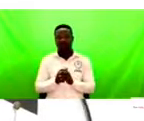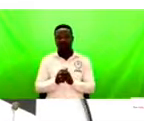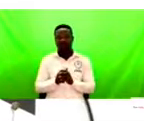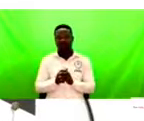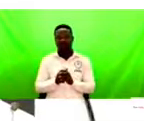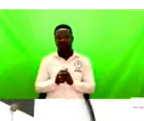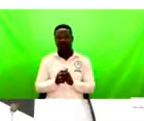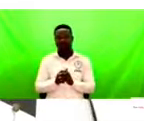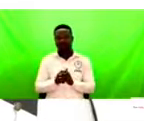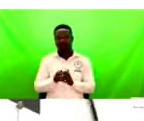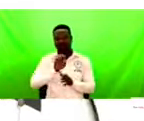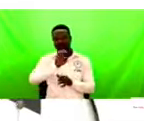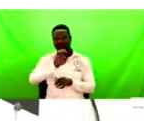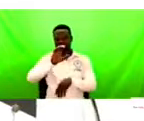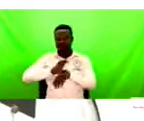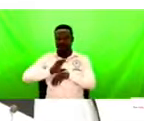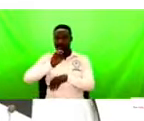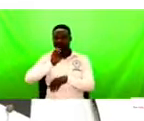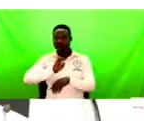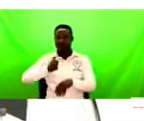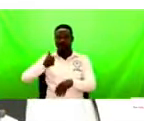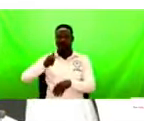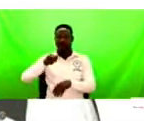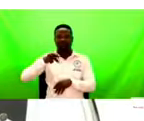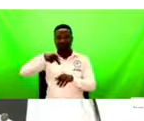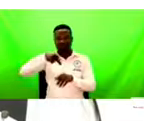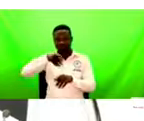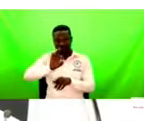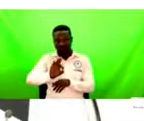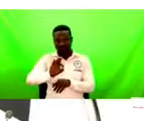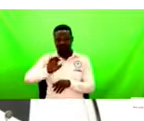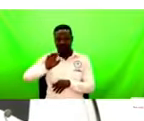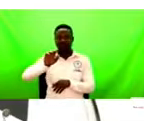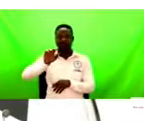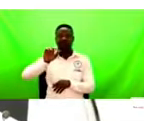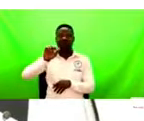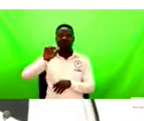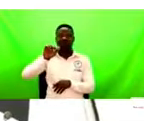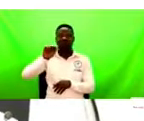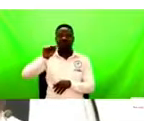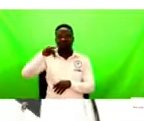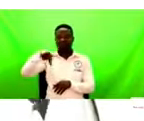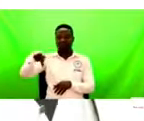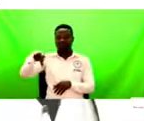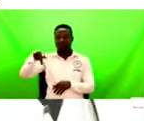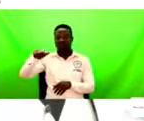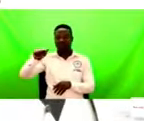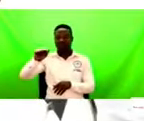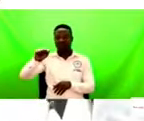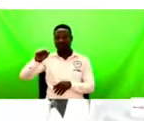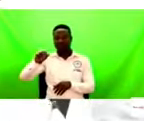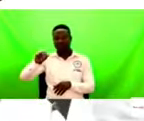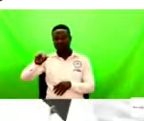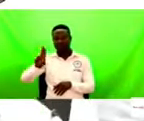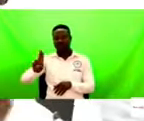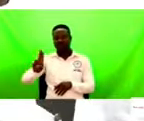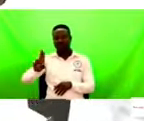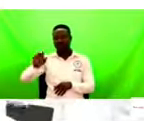the E-Church, Elder Professor Apu Asante.